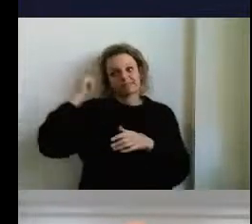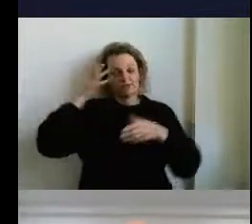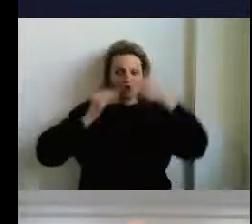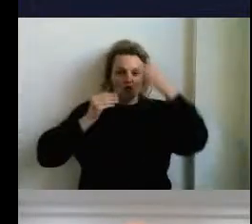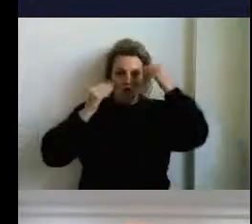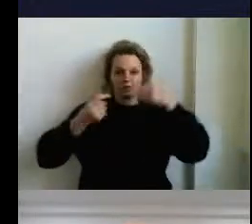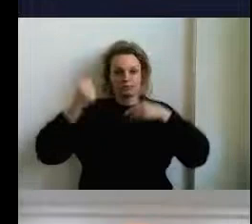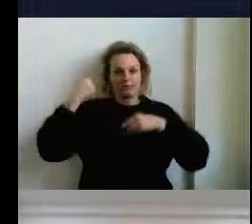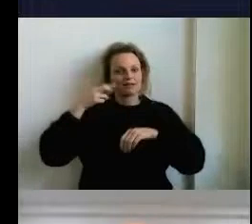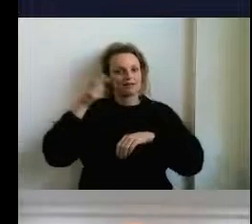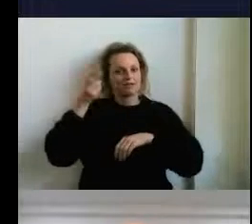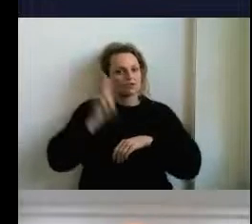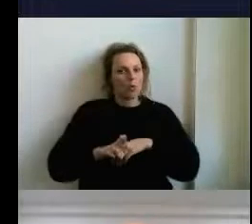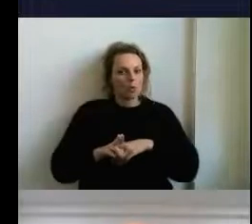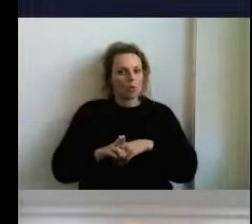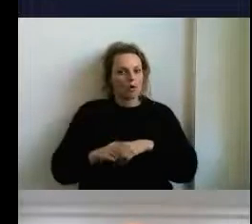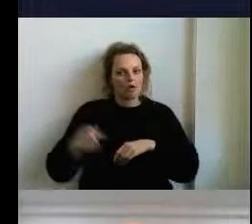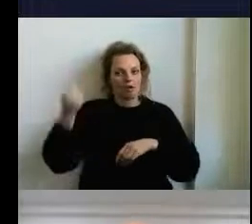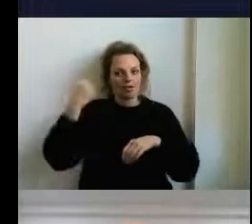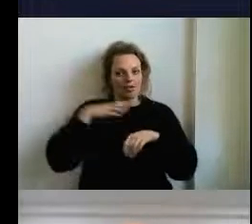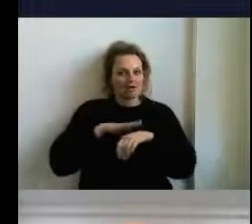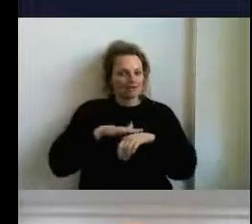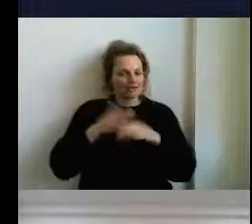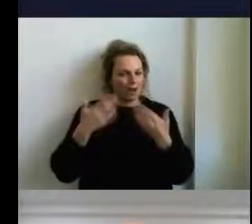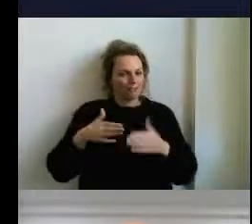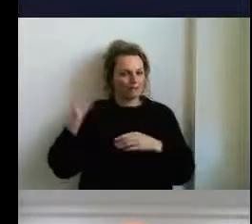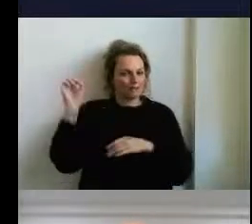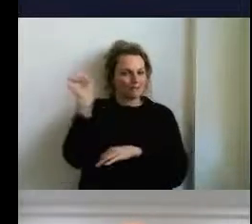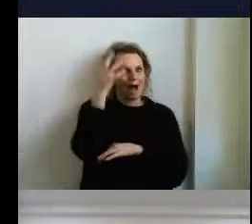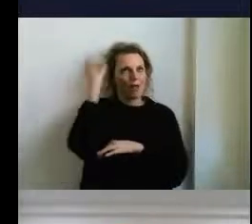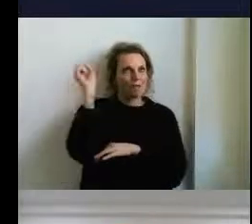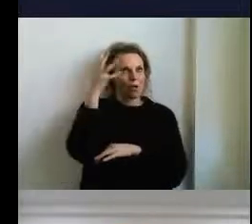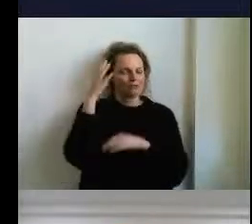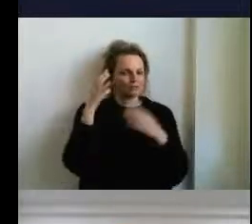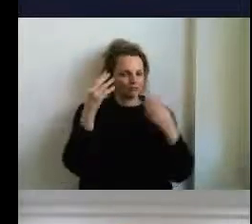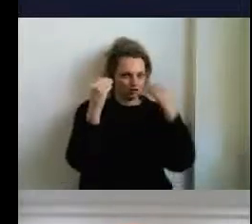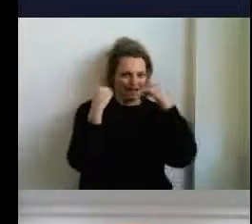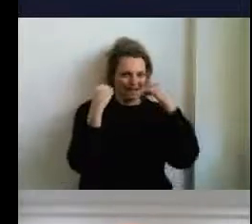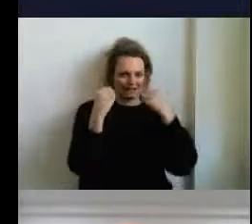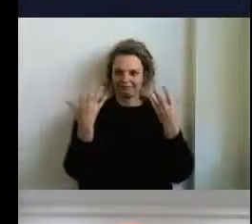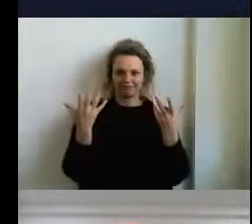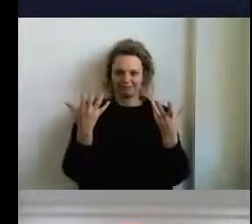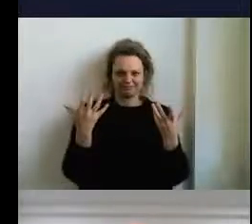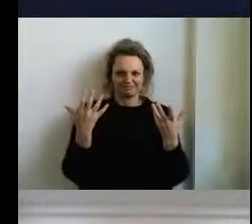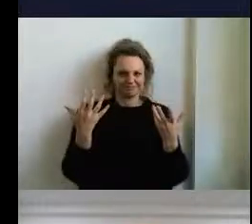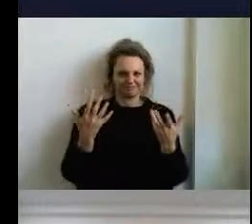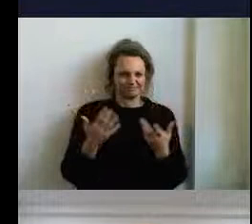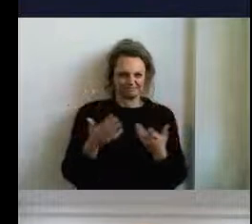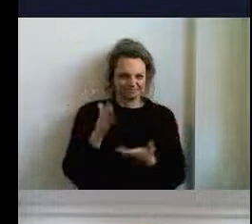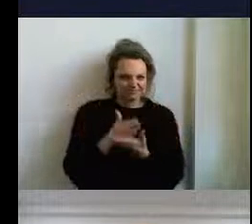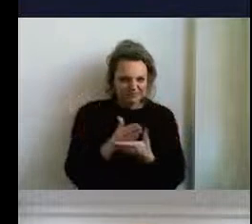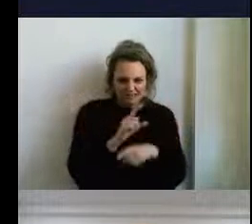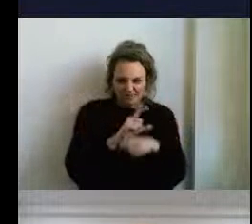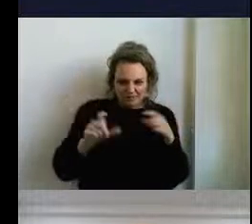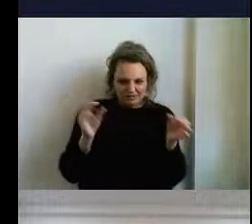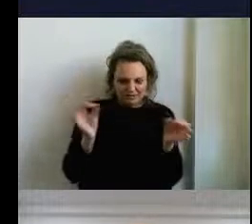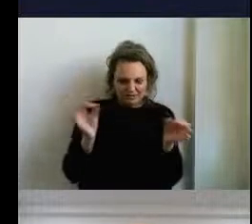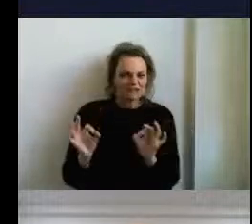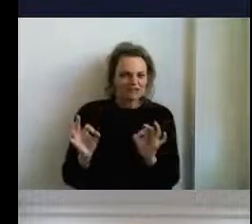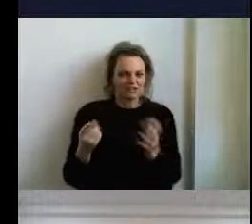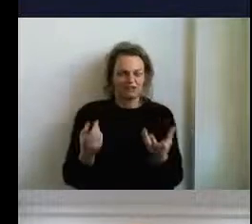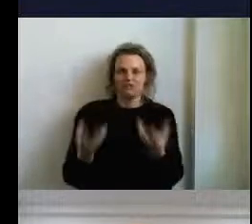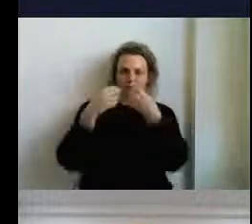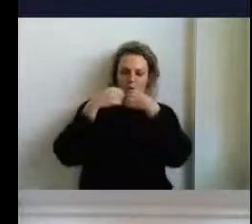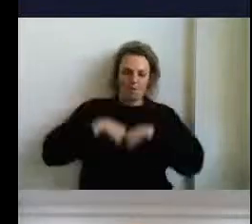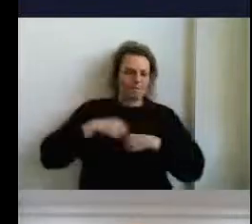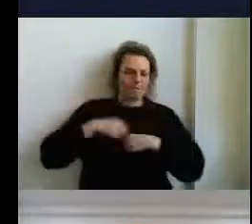You just don't. Right? It's just not something people do. Right? It's just you just absorb information. I do think we need to